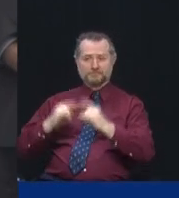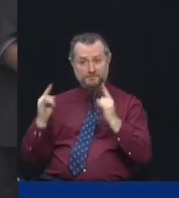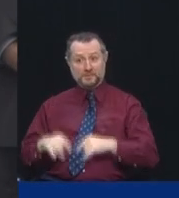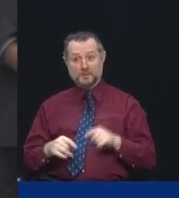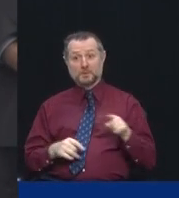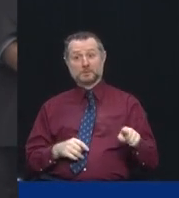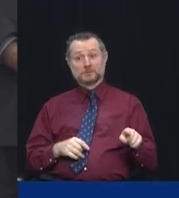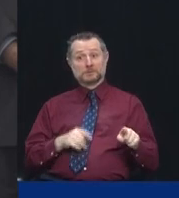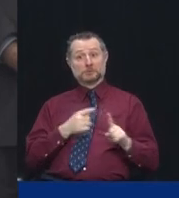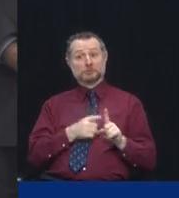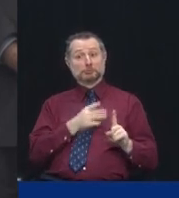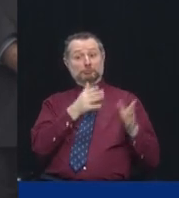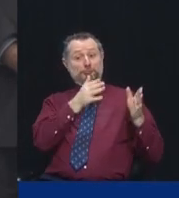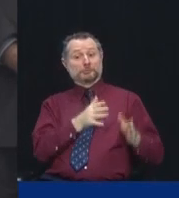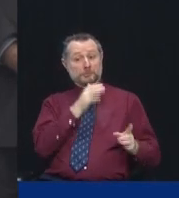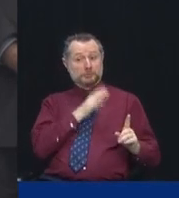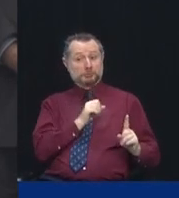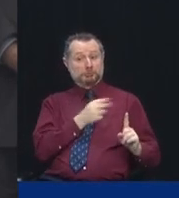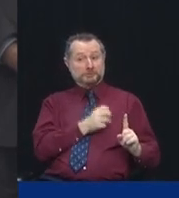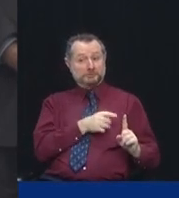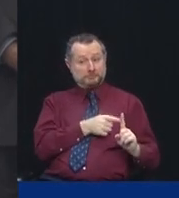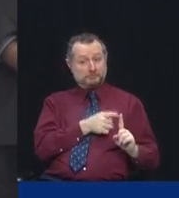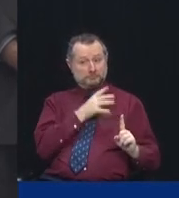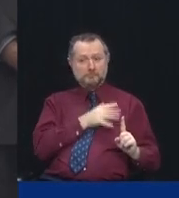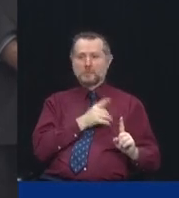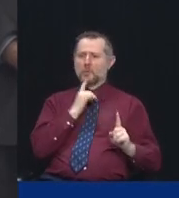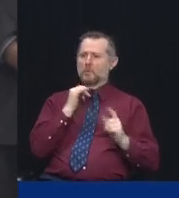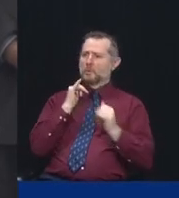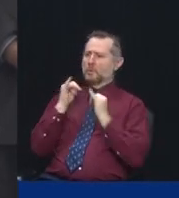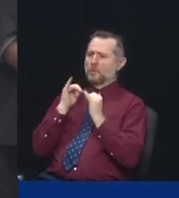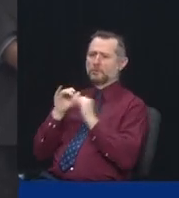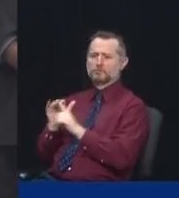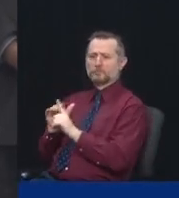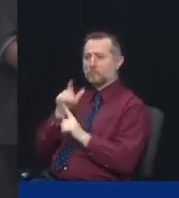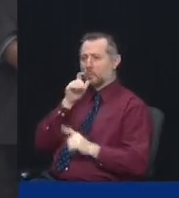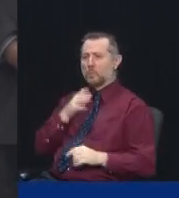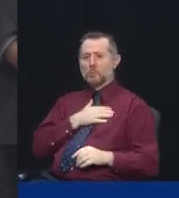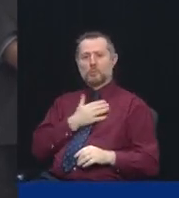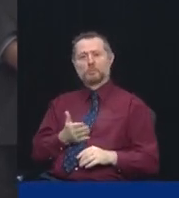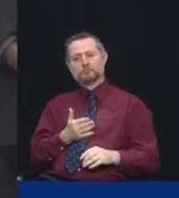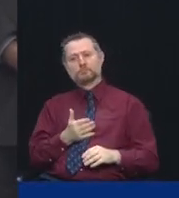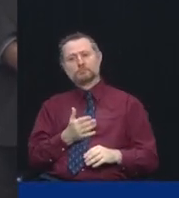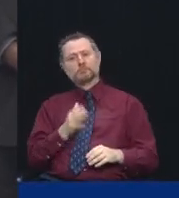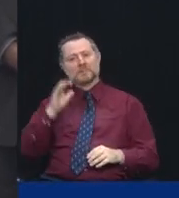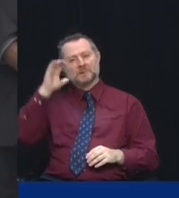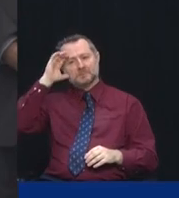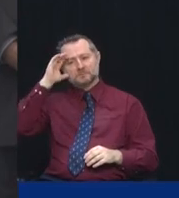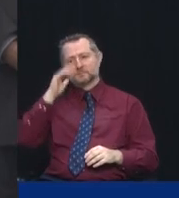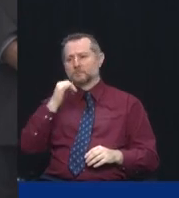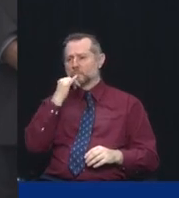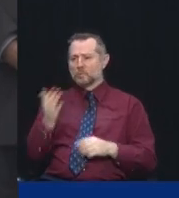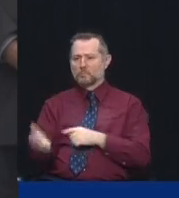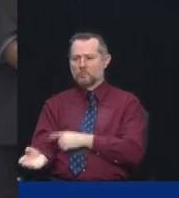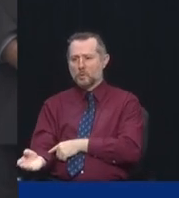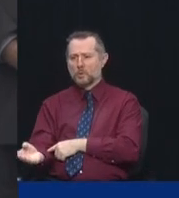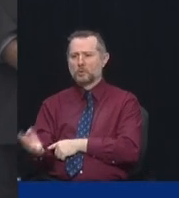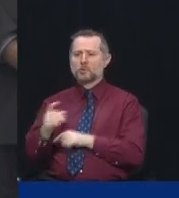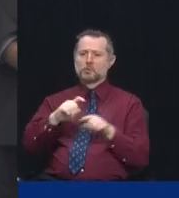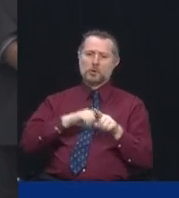us who could listen, who would listen, around the clock, morning, noon, and